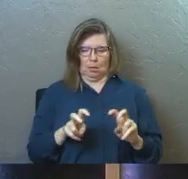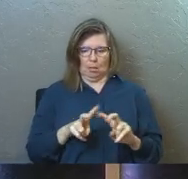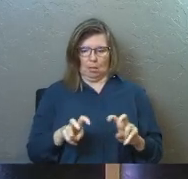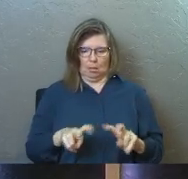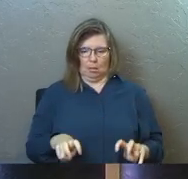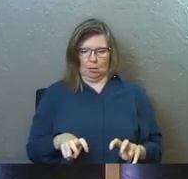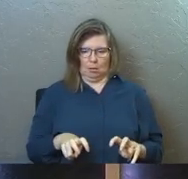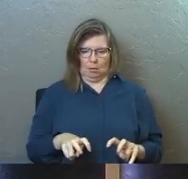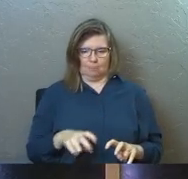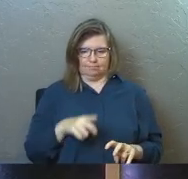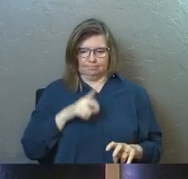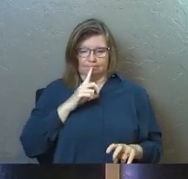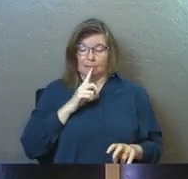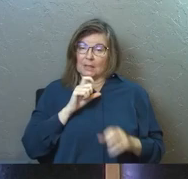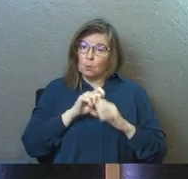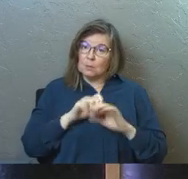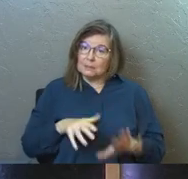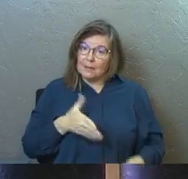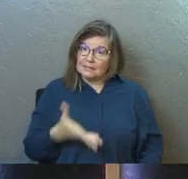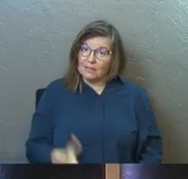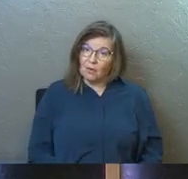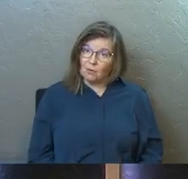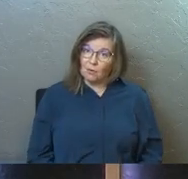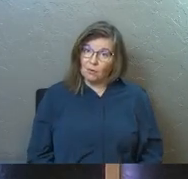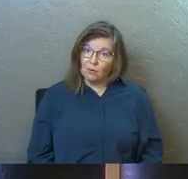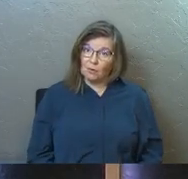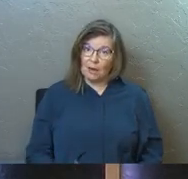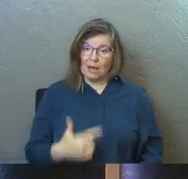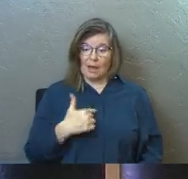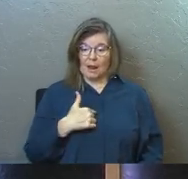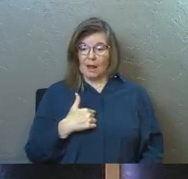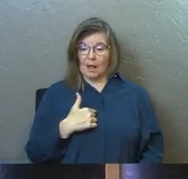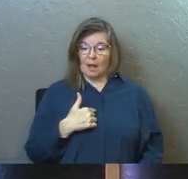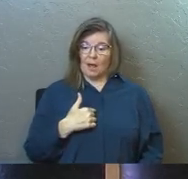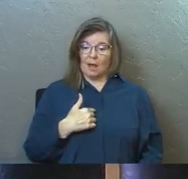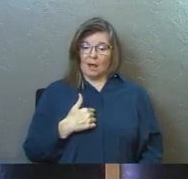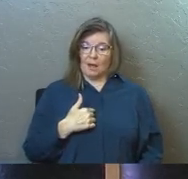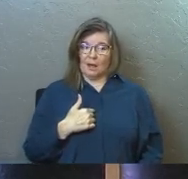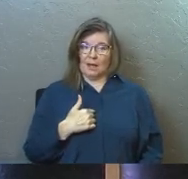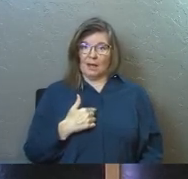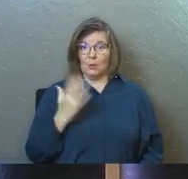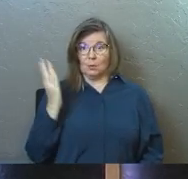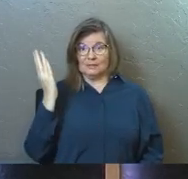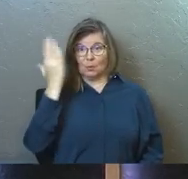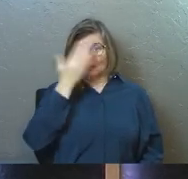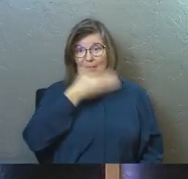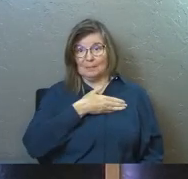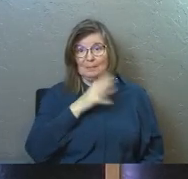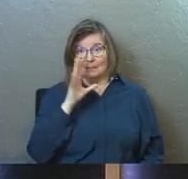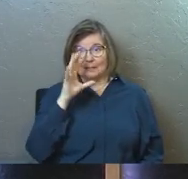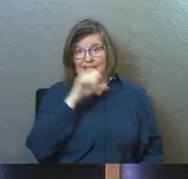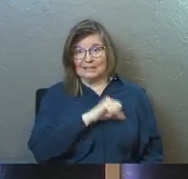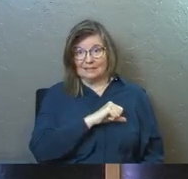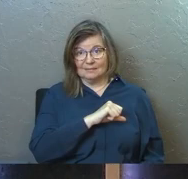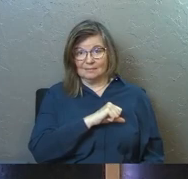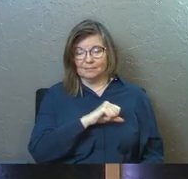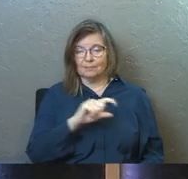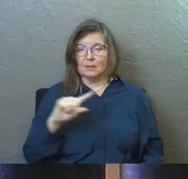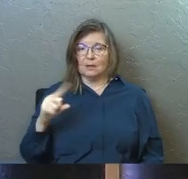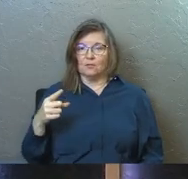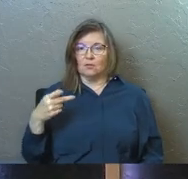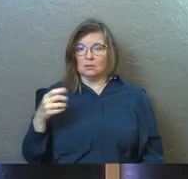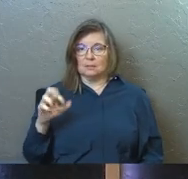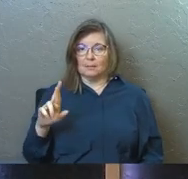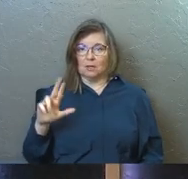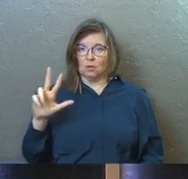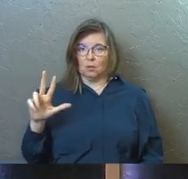me. There was a blessing there, and I was going to miss it. 1